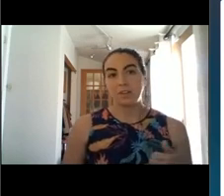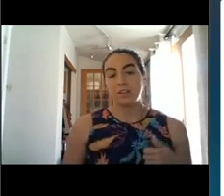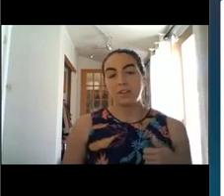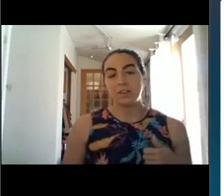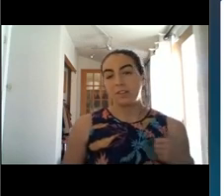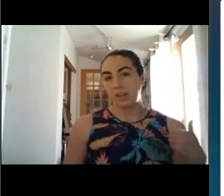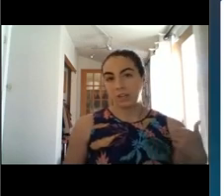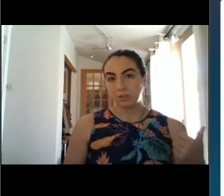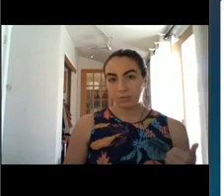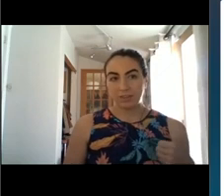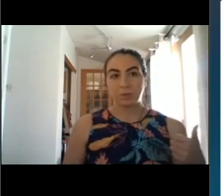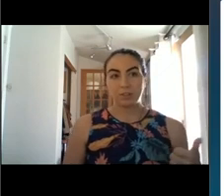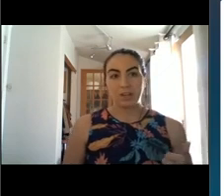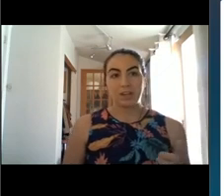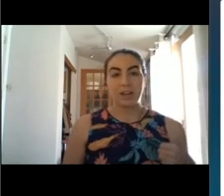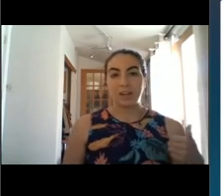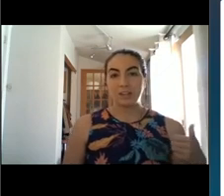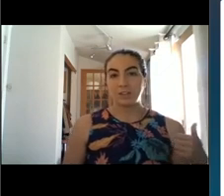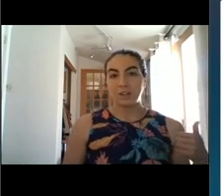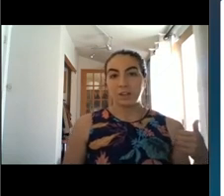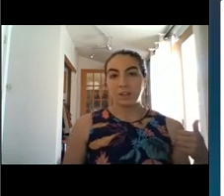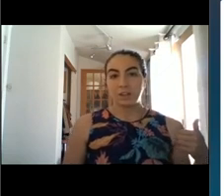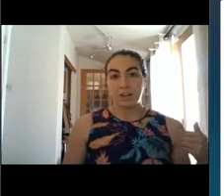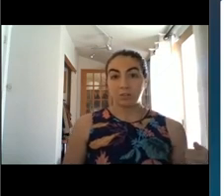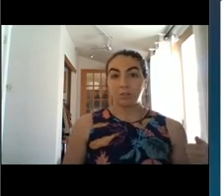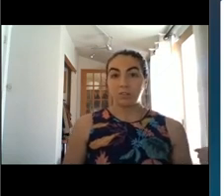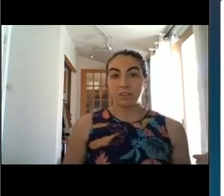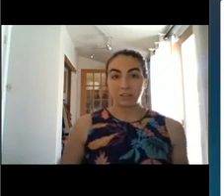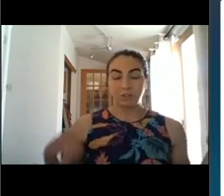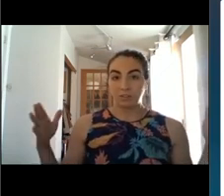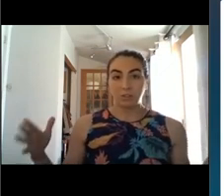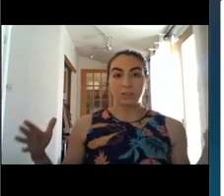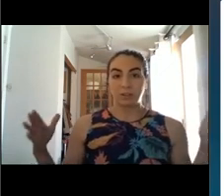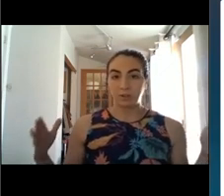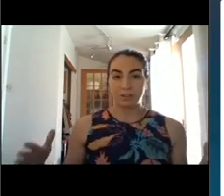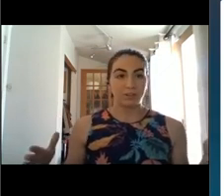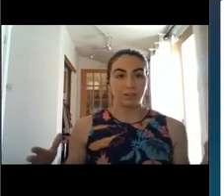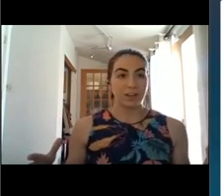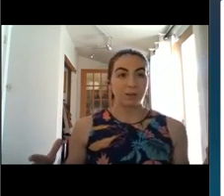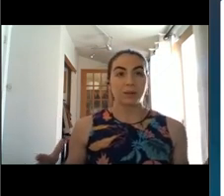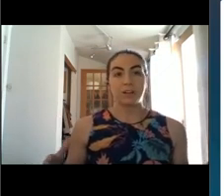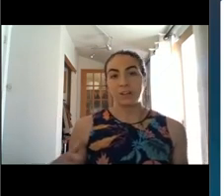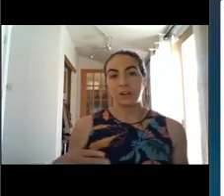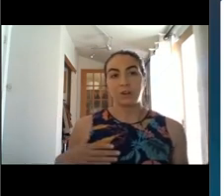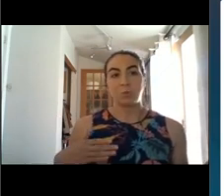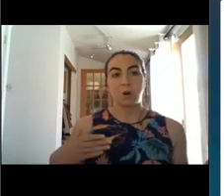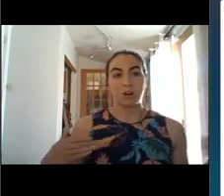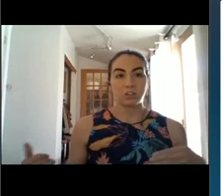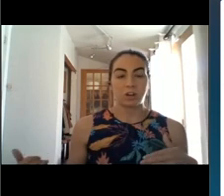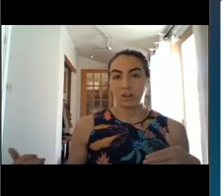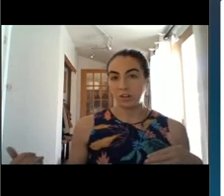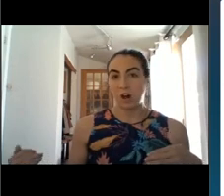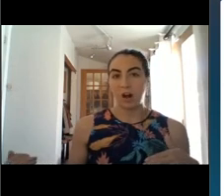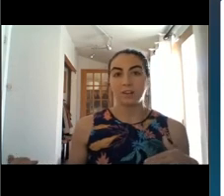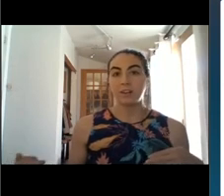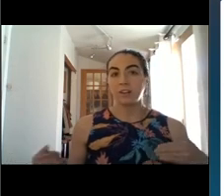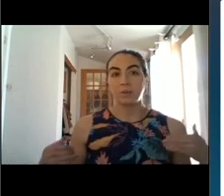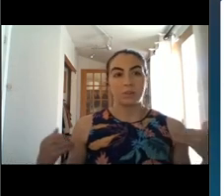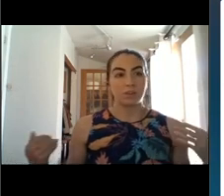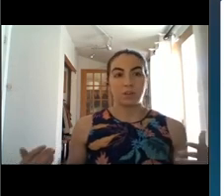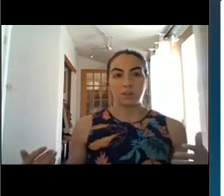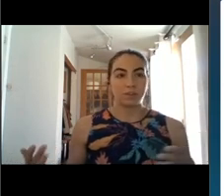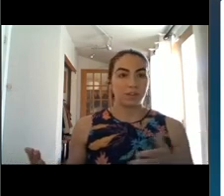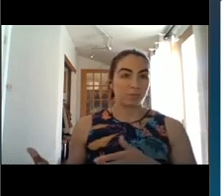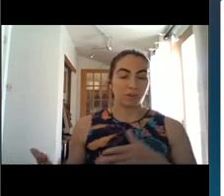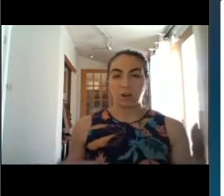straps, they either rent them or something. And as soon as they are used, they are put into the hamper and they are washed on hot